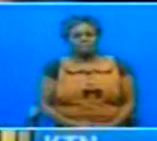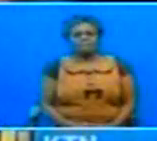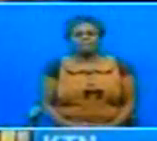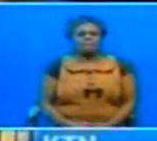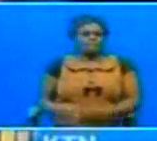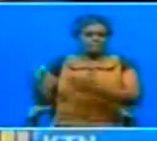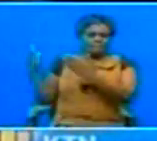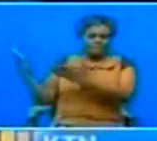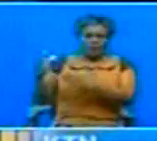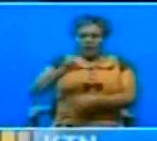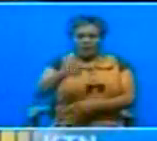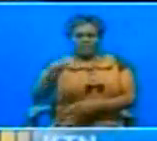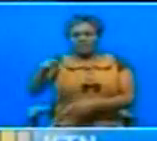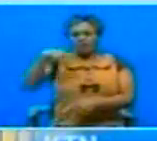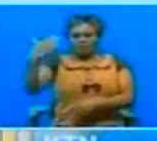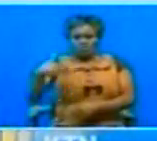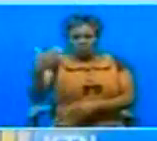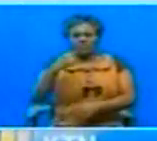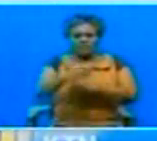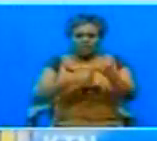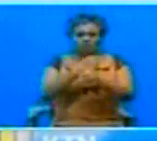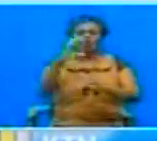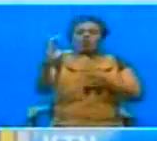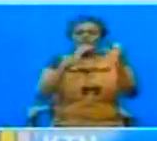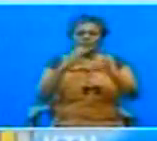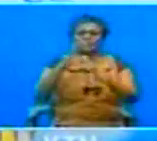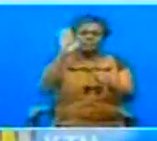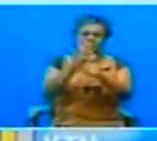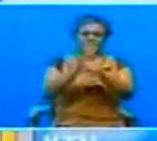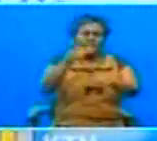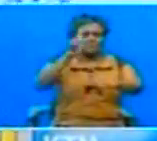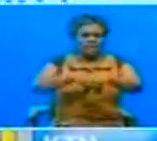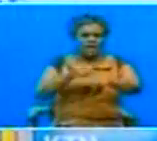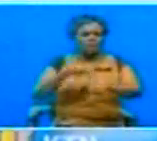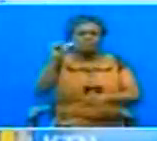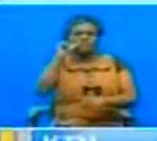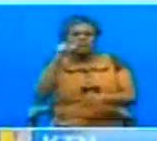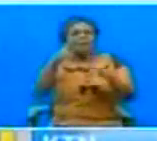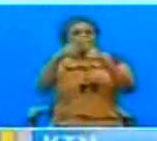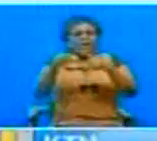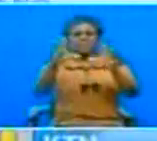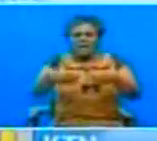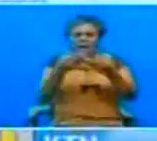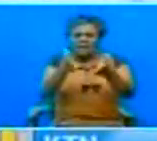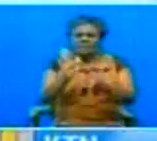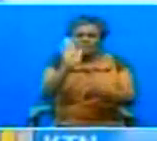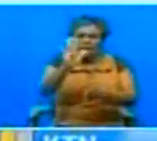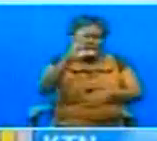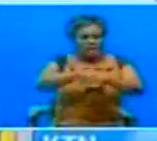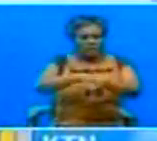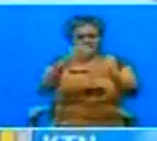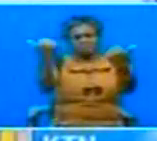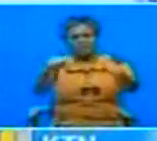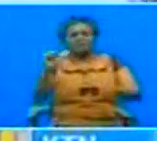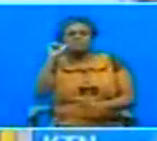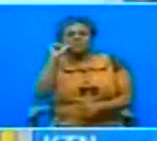Arab Kipsugon and others have over the years communicated severally to the British government, but the response has not been great. The